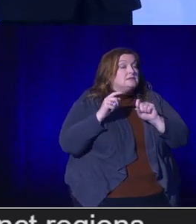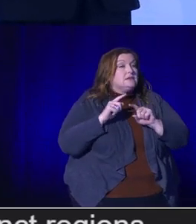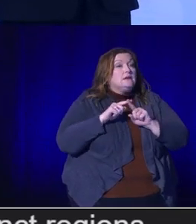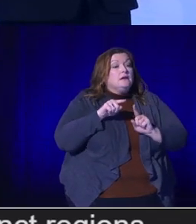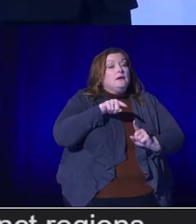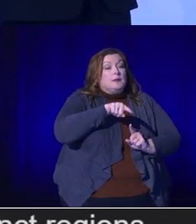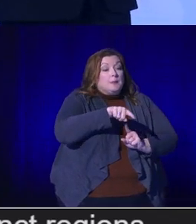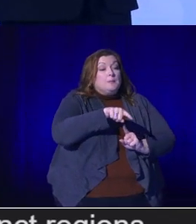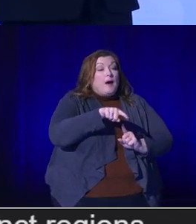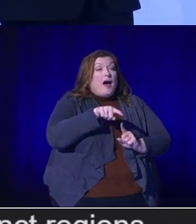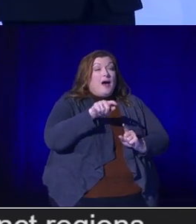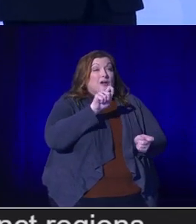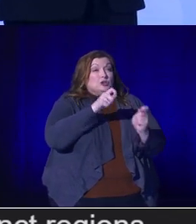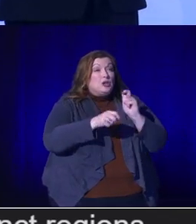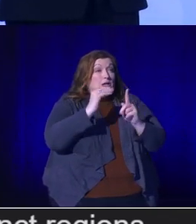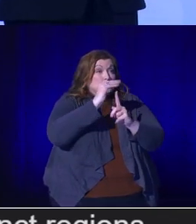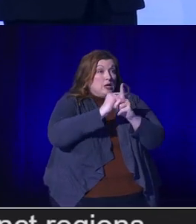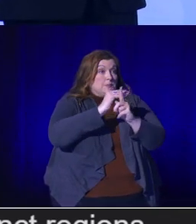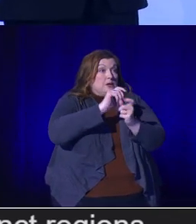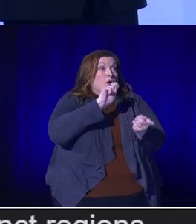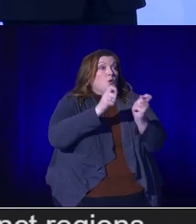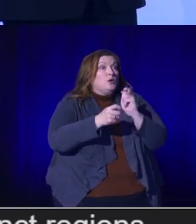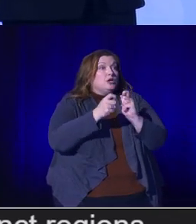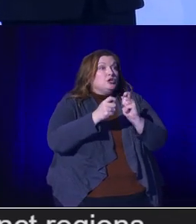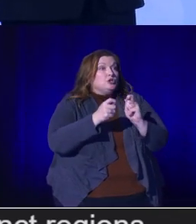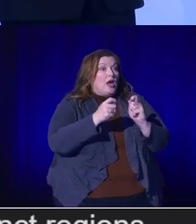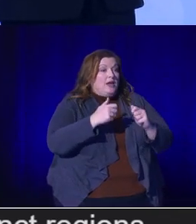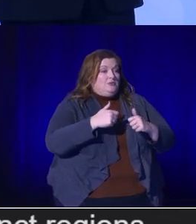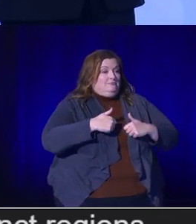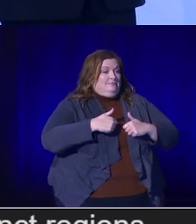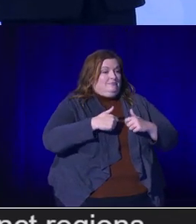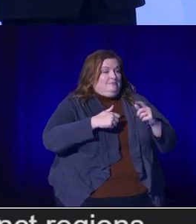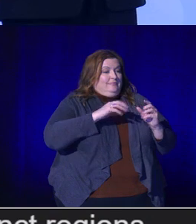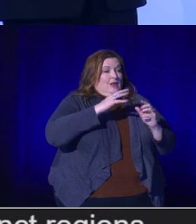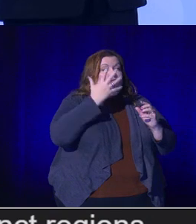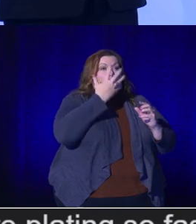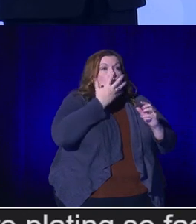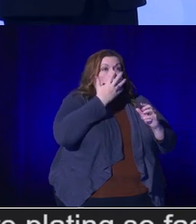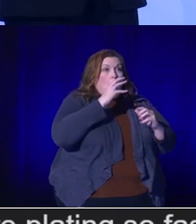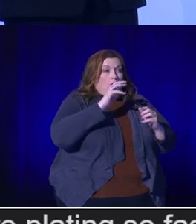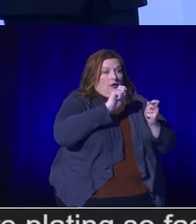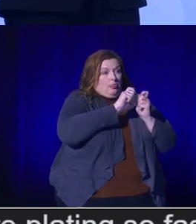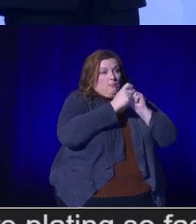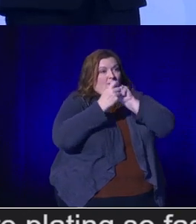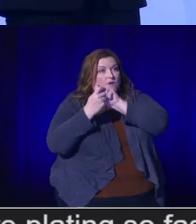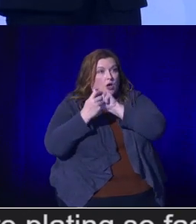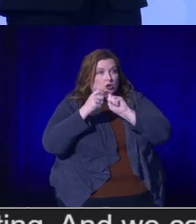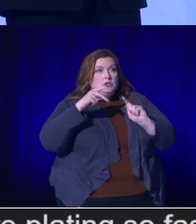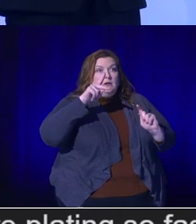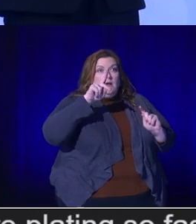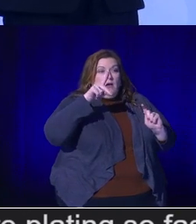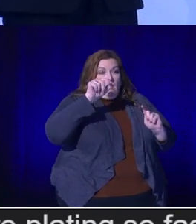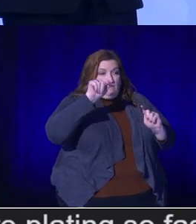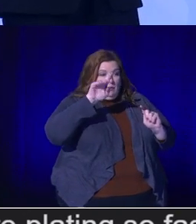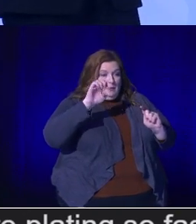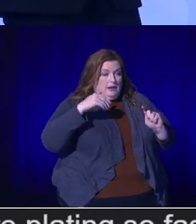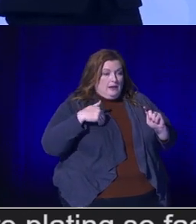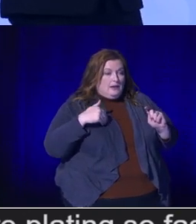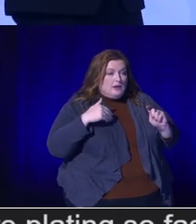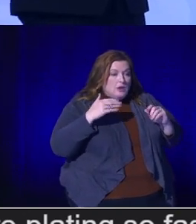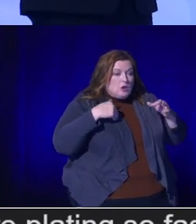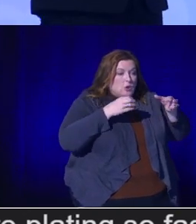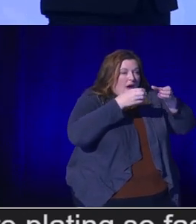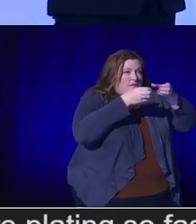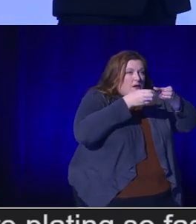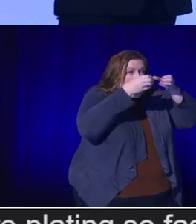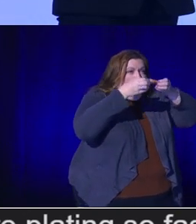temperature, we again change the morphology of that plating. And we can see we have these sort of compact columnar